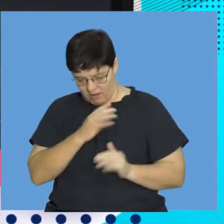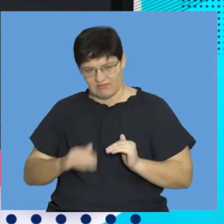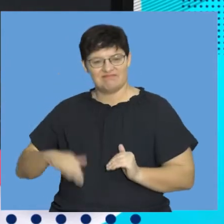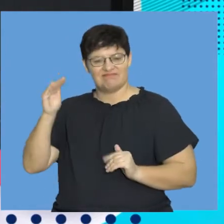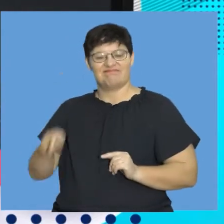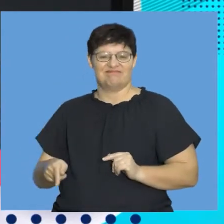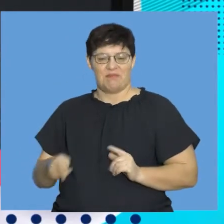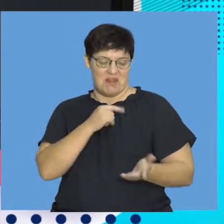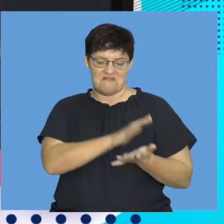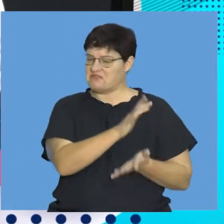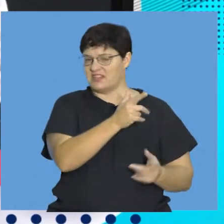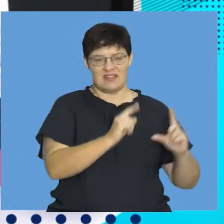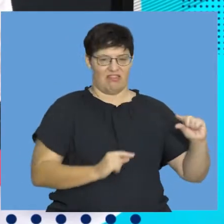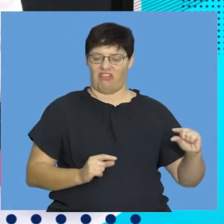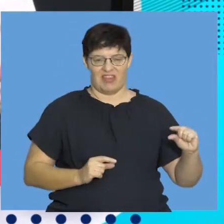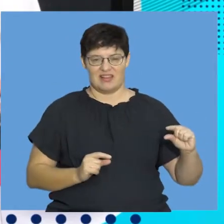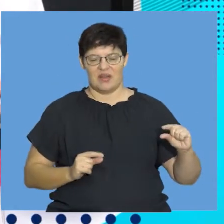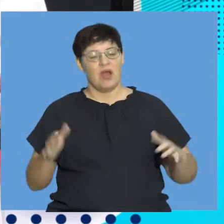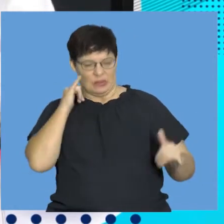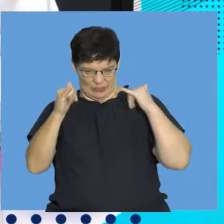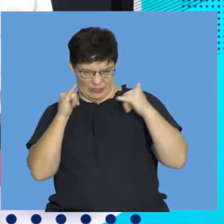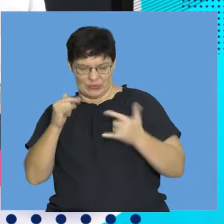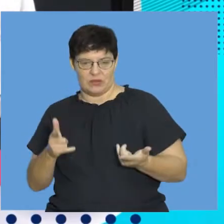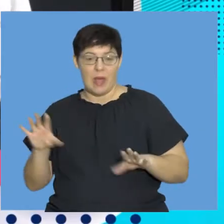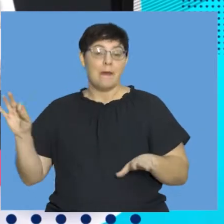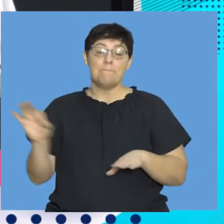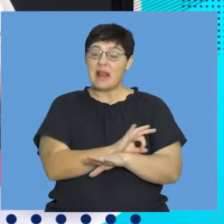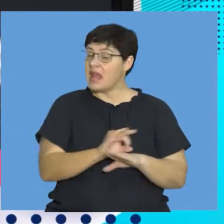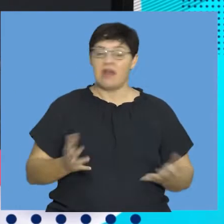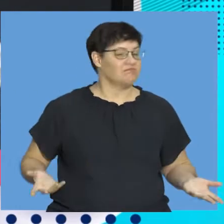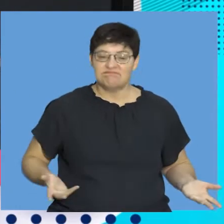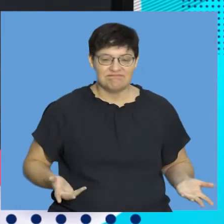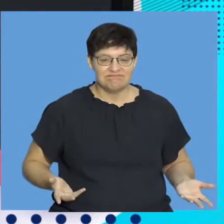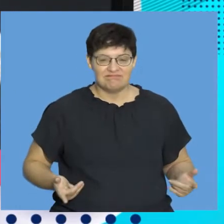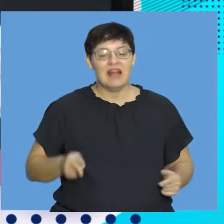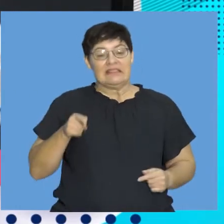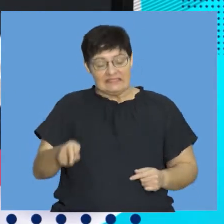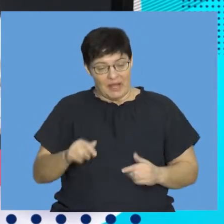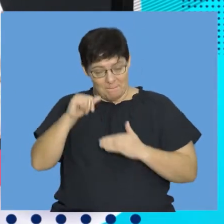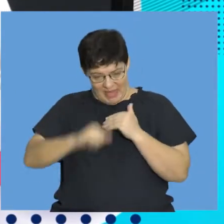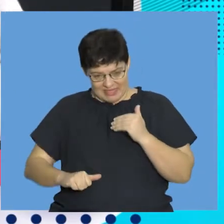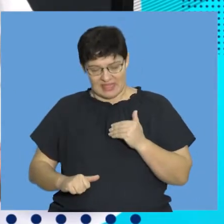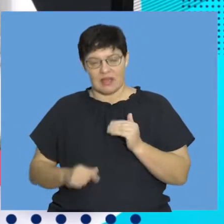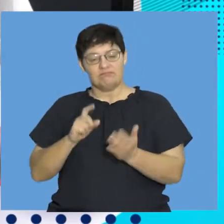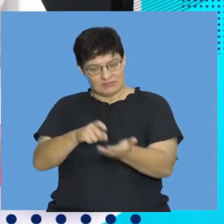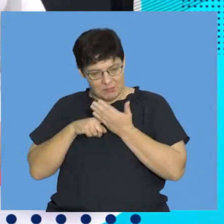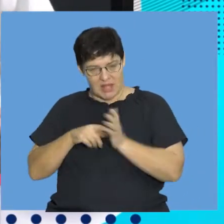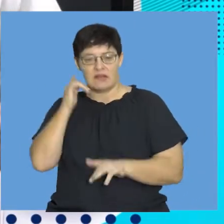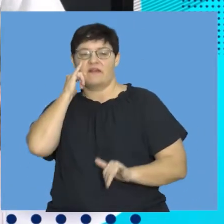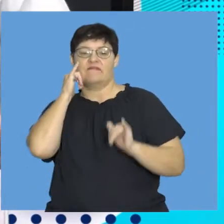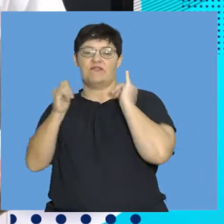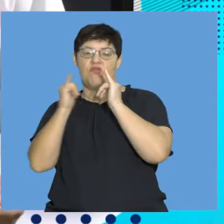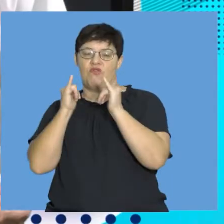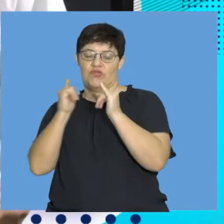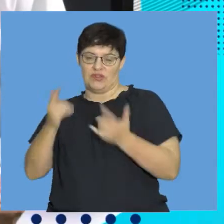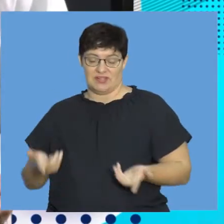now, yes, it was not planned for. The needs of that particular month demanded us to increase the usage